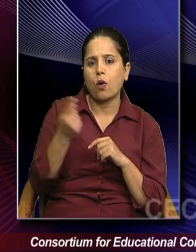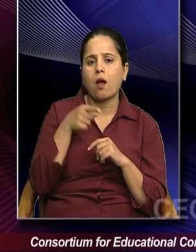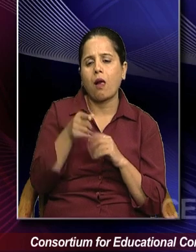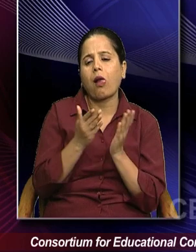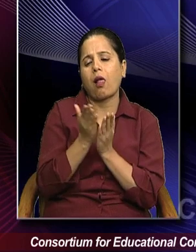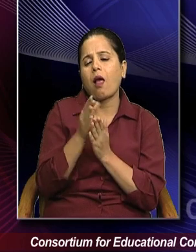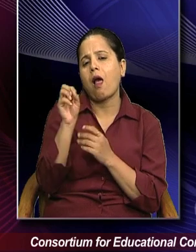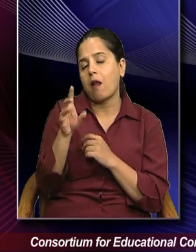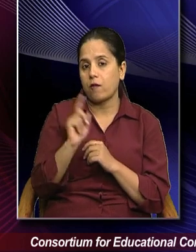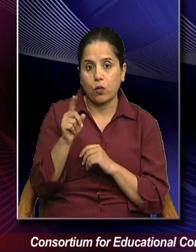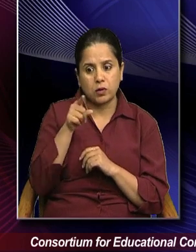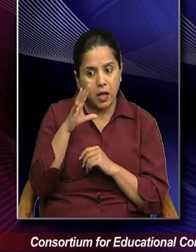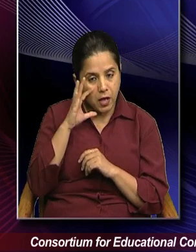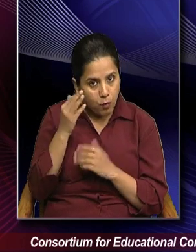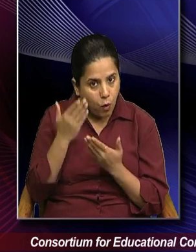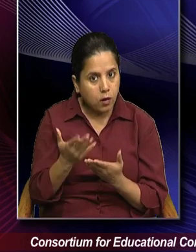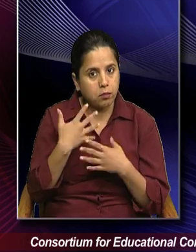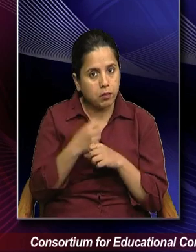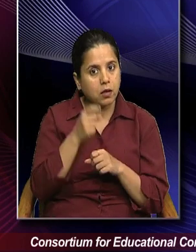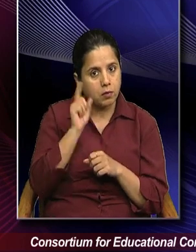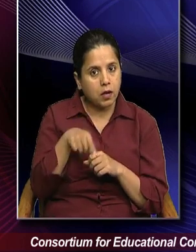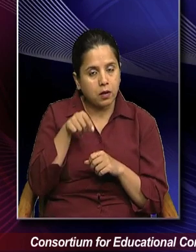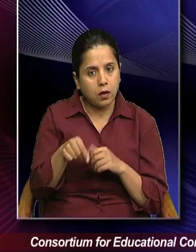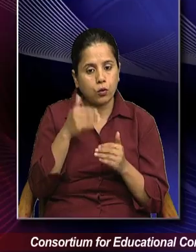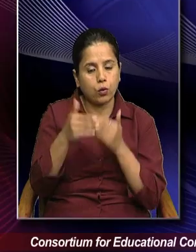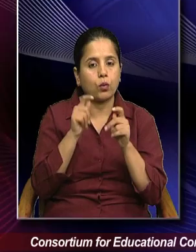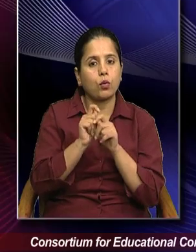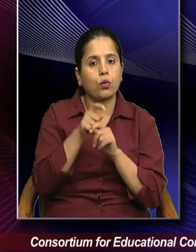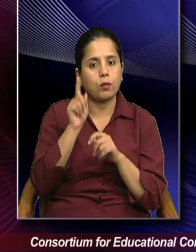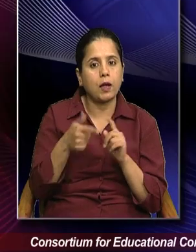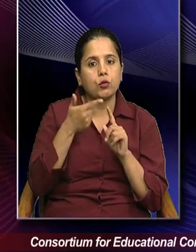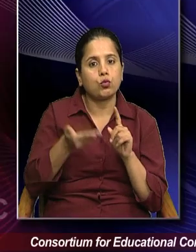peripheral one. Create a pipeline of